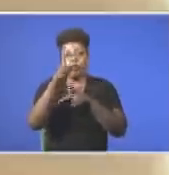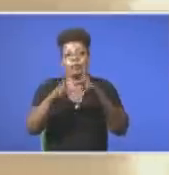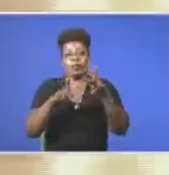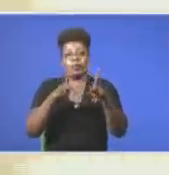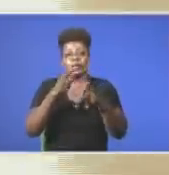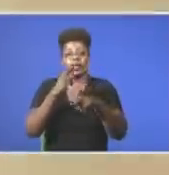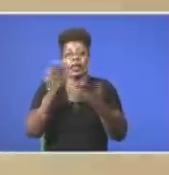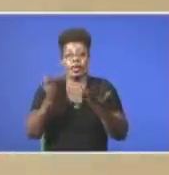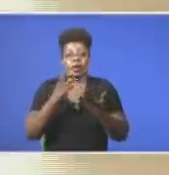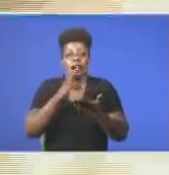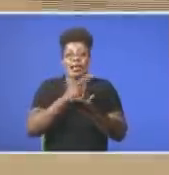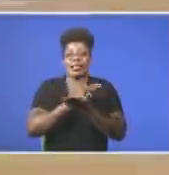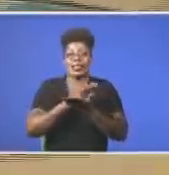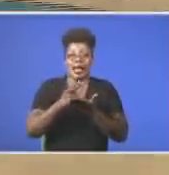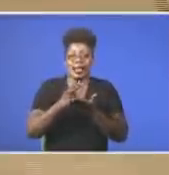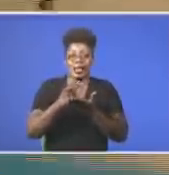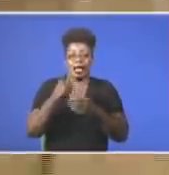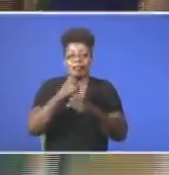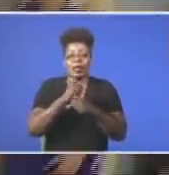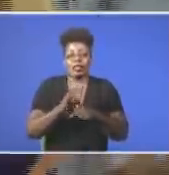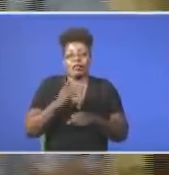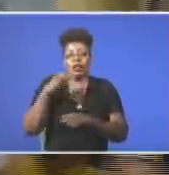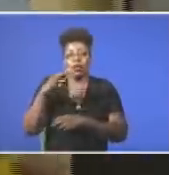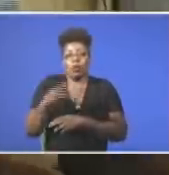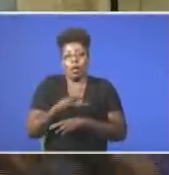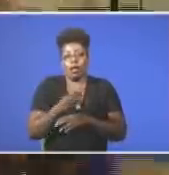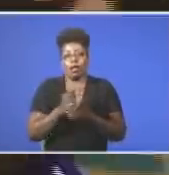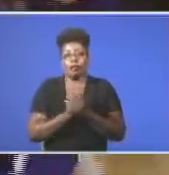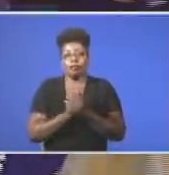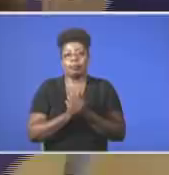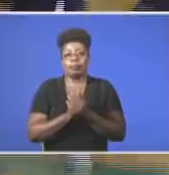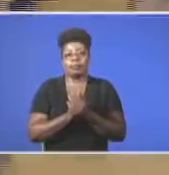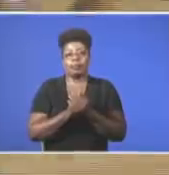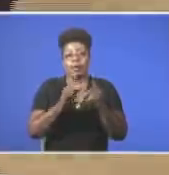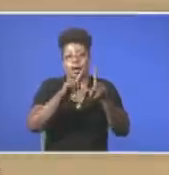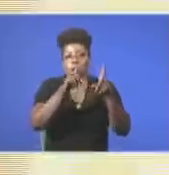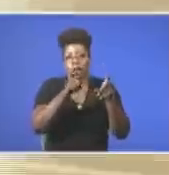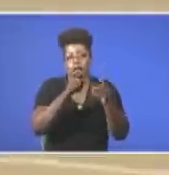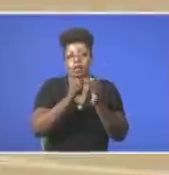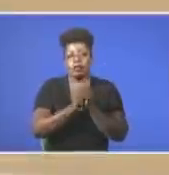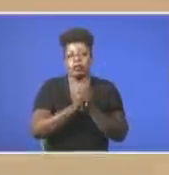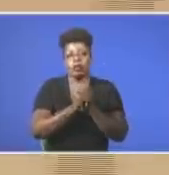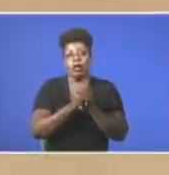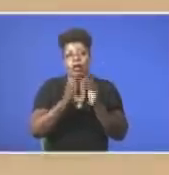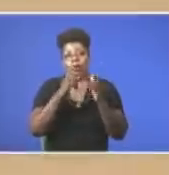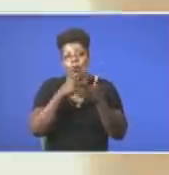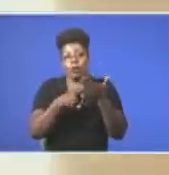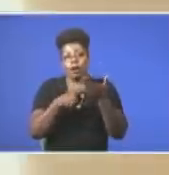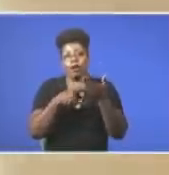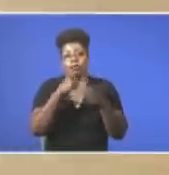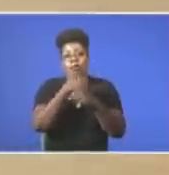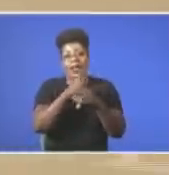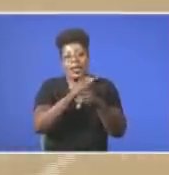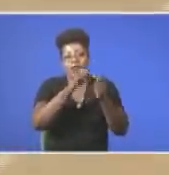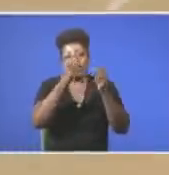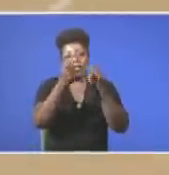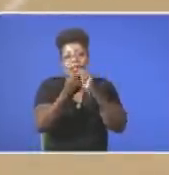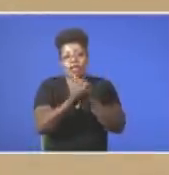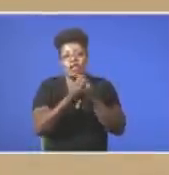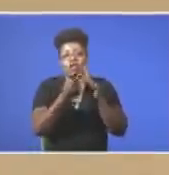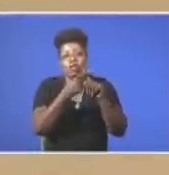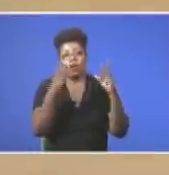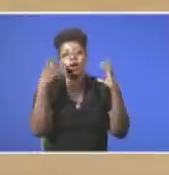so nice and made us feel so welcome. All right, finally, as a former player, just tell us a bit about making that transition into coaching and what was like. Was it difficult? Was it